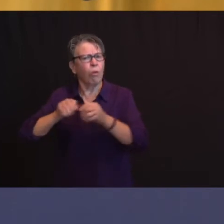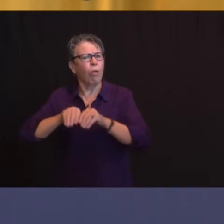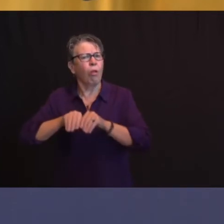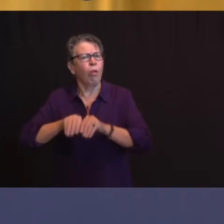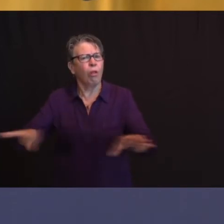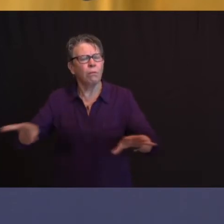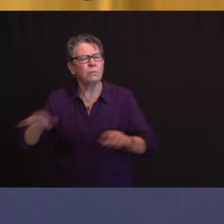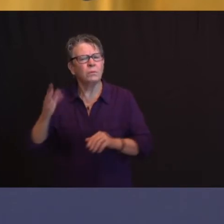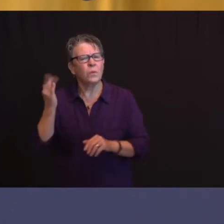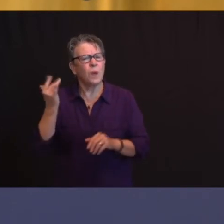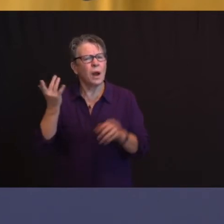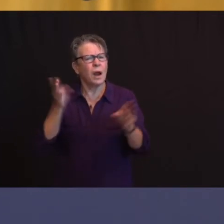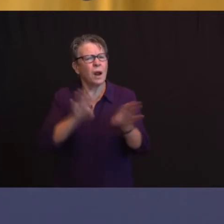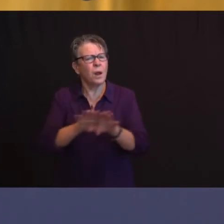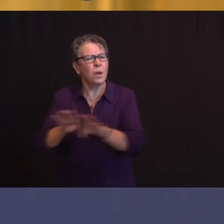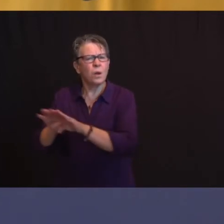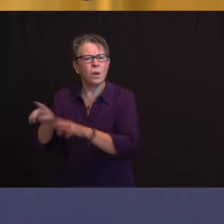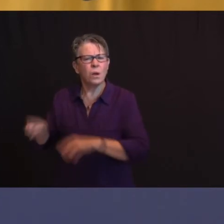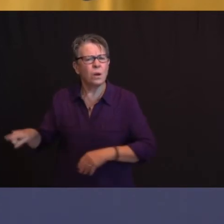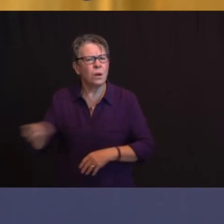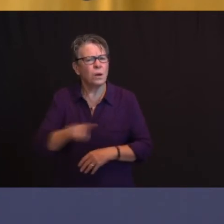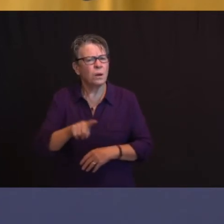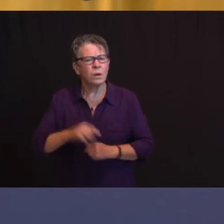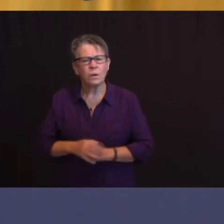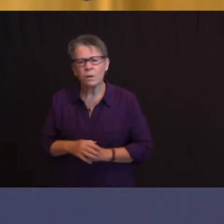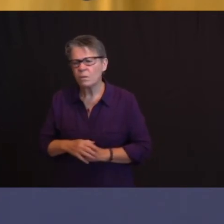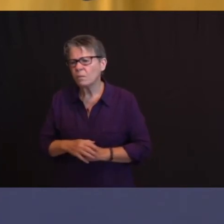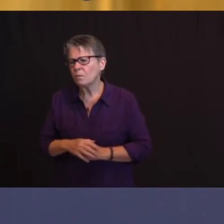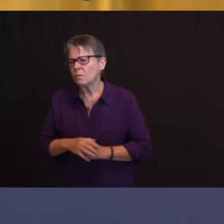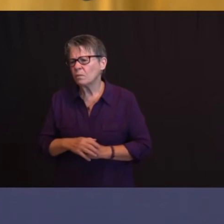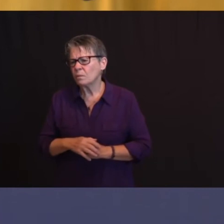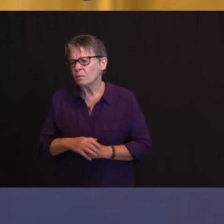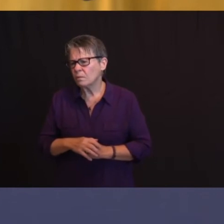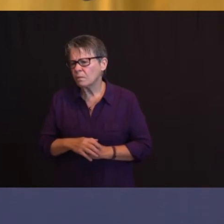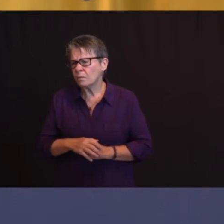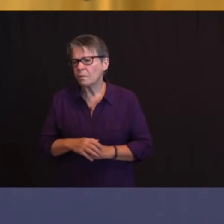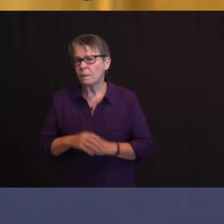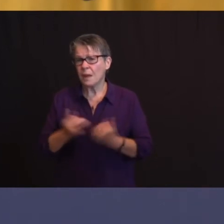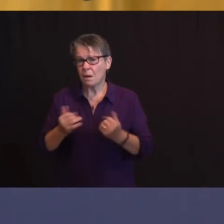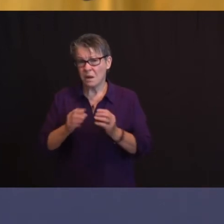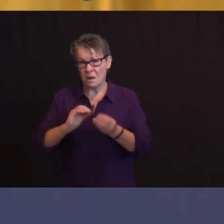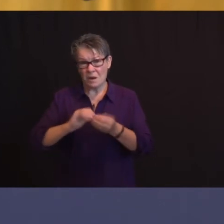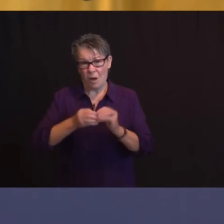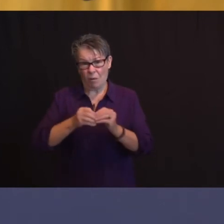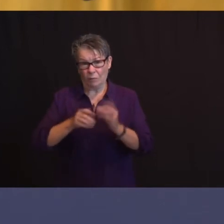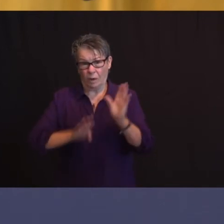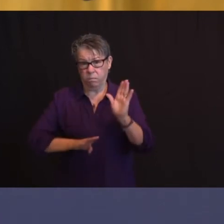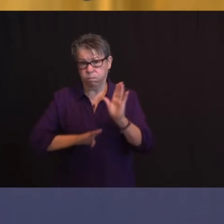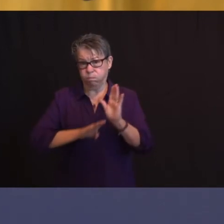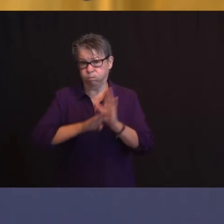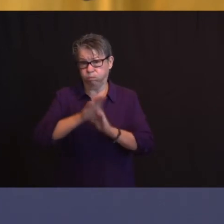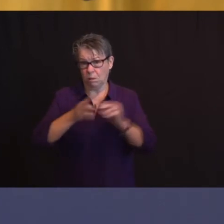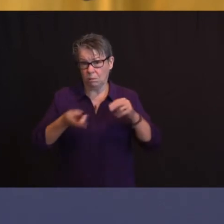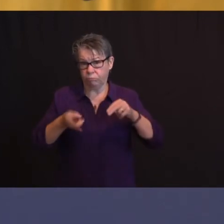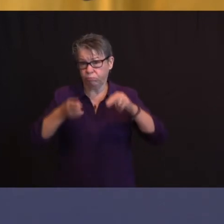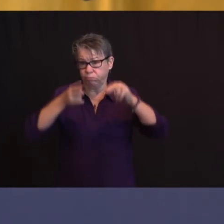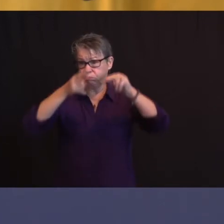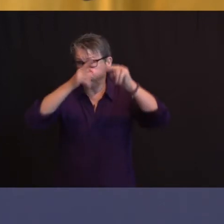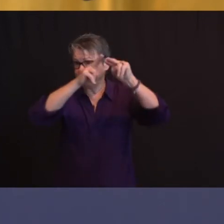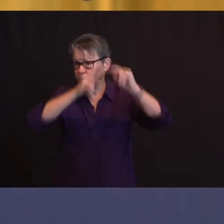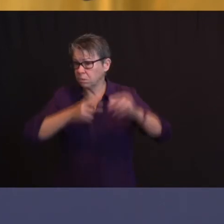so dramatically, especially lately, one would think the importance of contact tracing increases. But as Judy has been